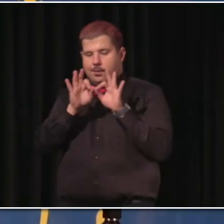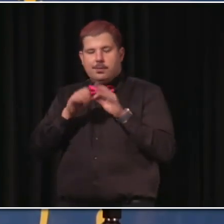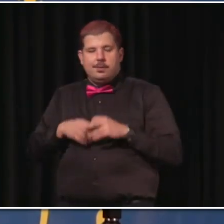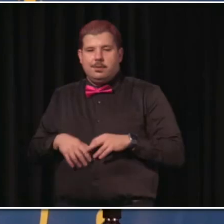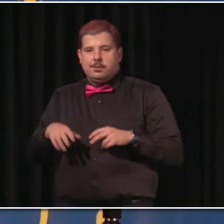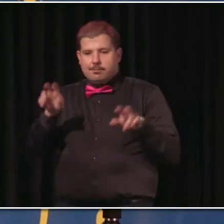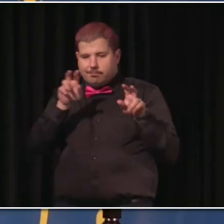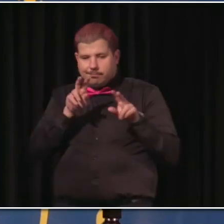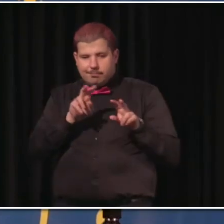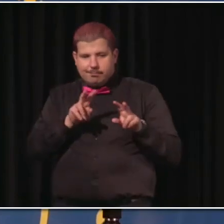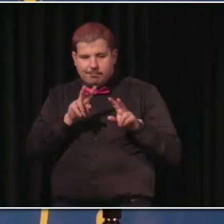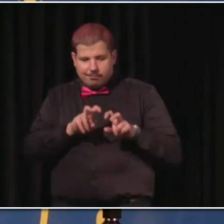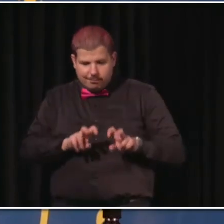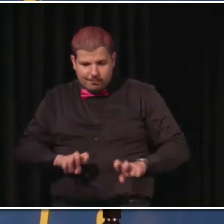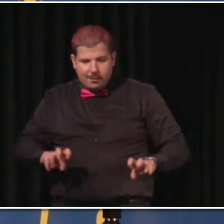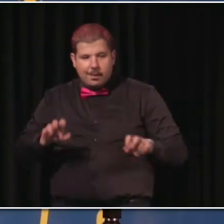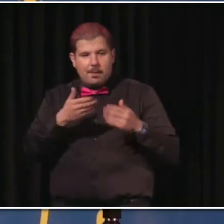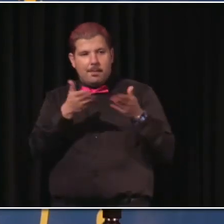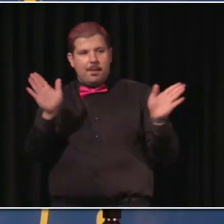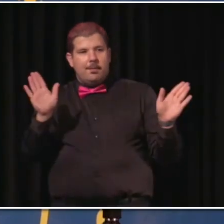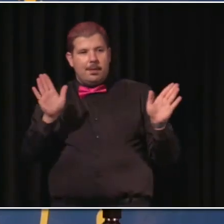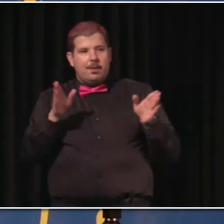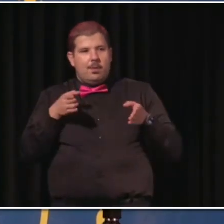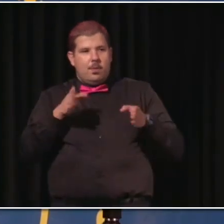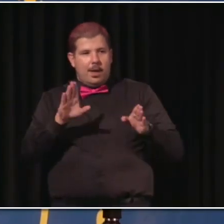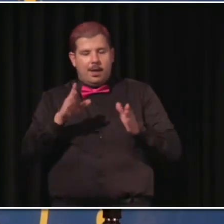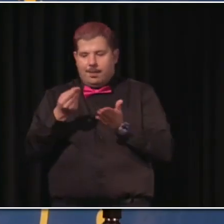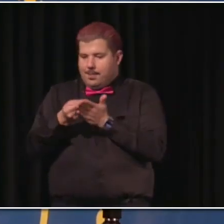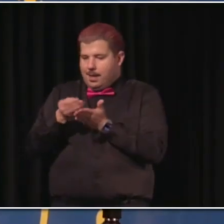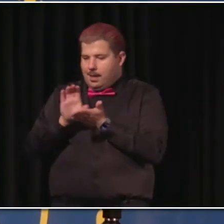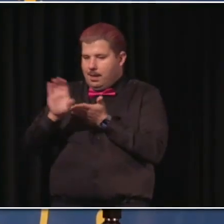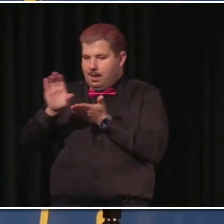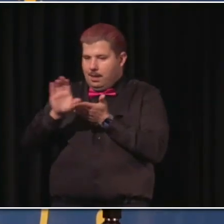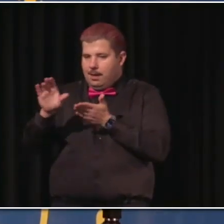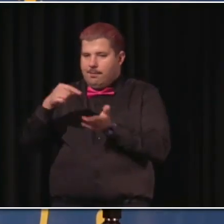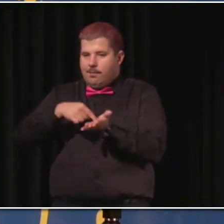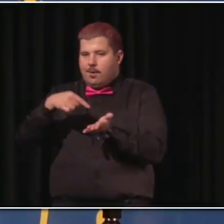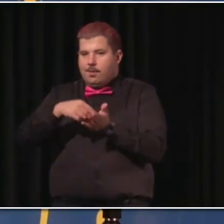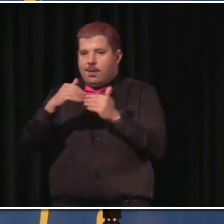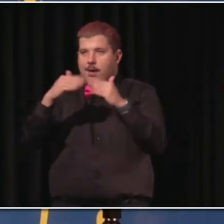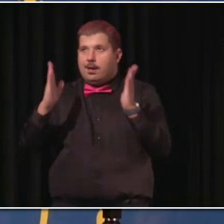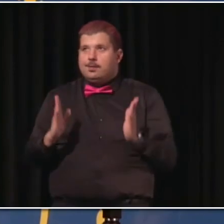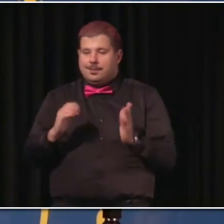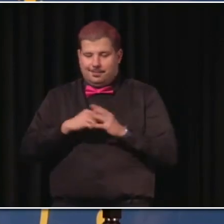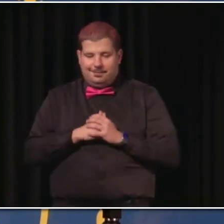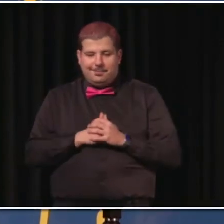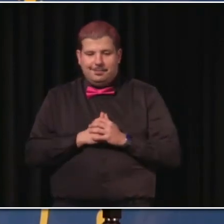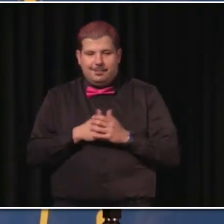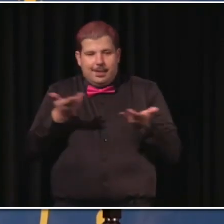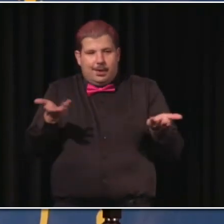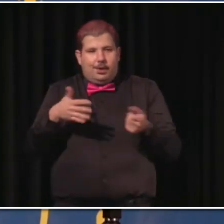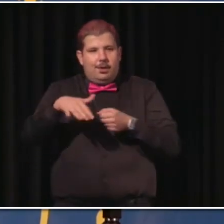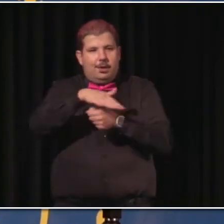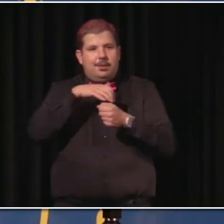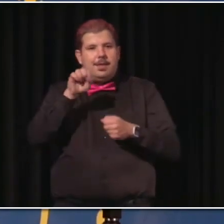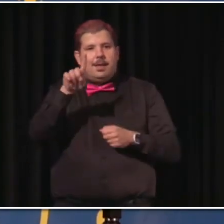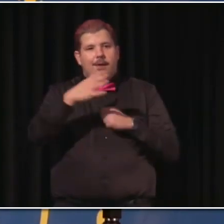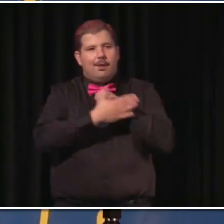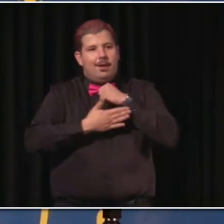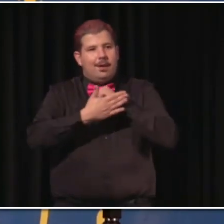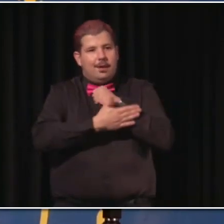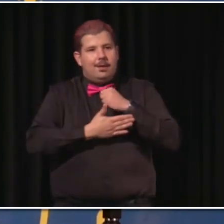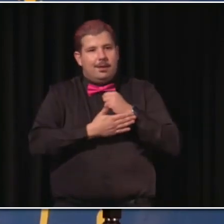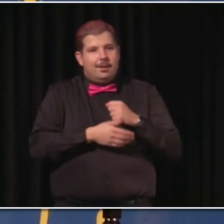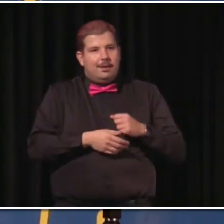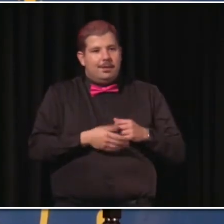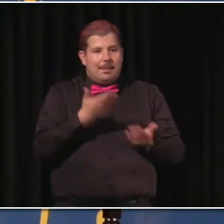exploring a public bank that could finance affordable housing. Because here in San Diego County, might does not